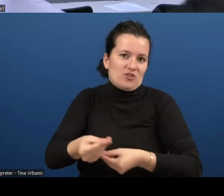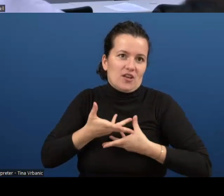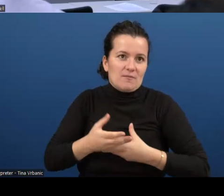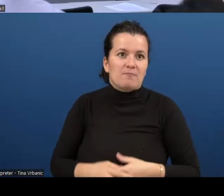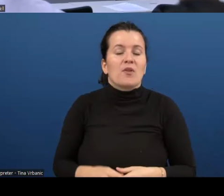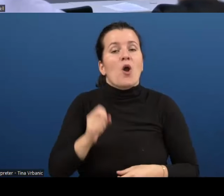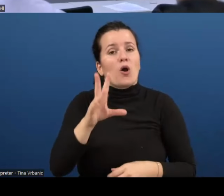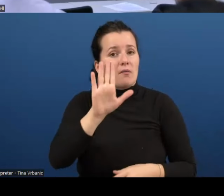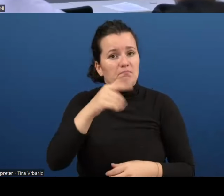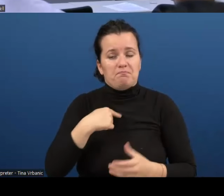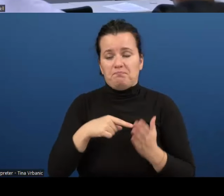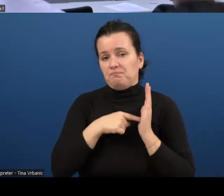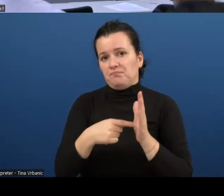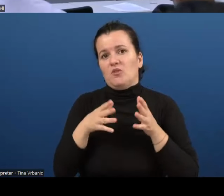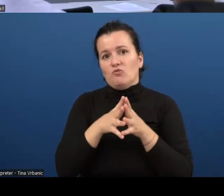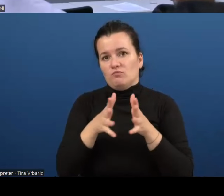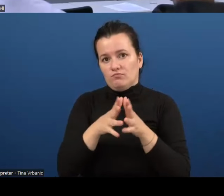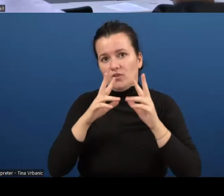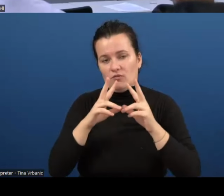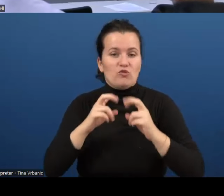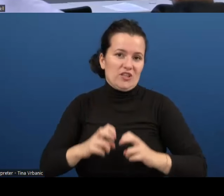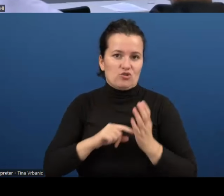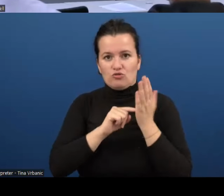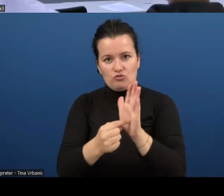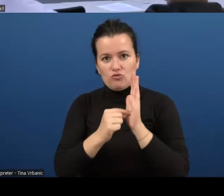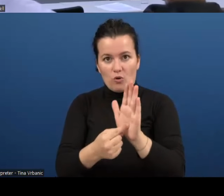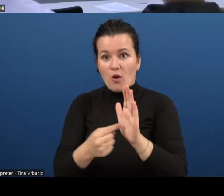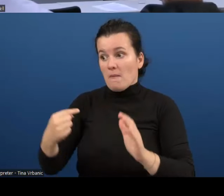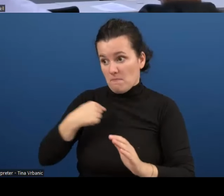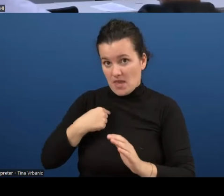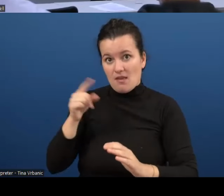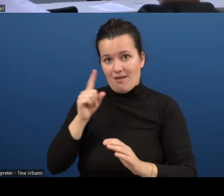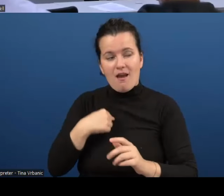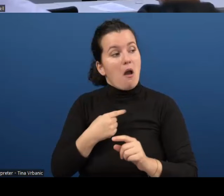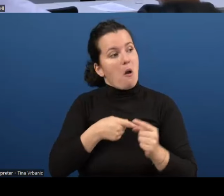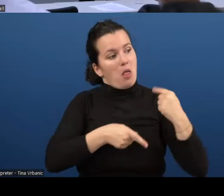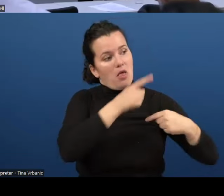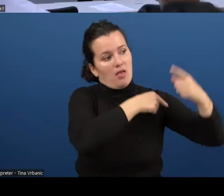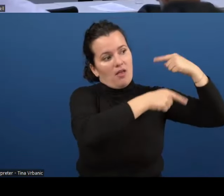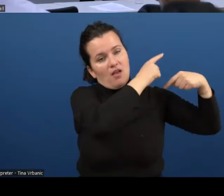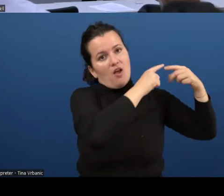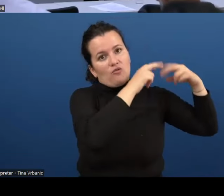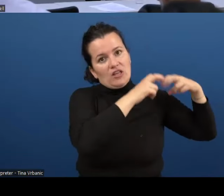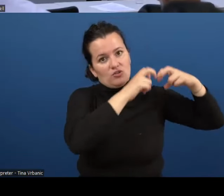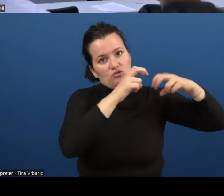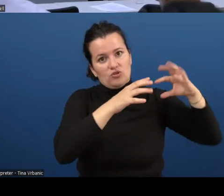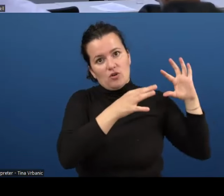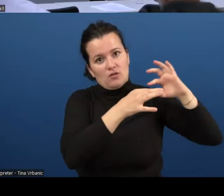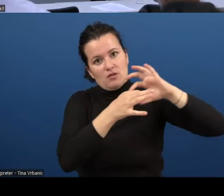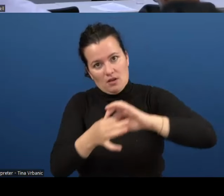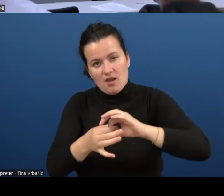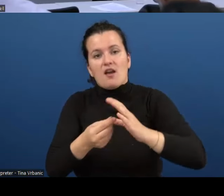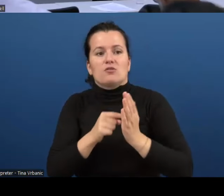from the literature. So to start with a few examples of thermal perception, what you see here